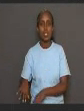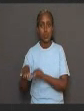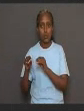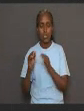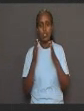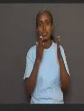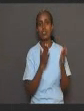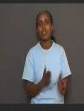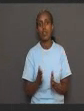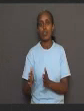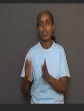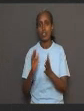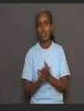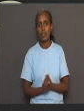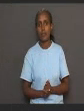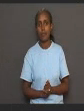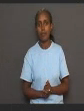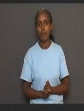Students, let's get ready.